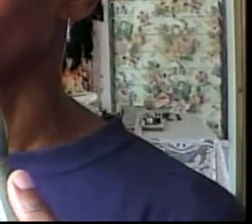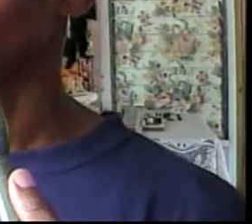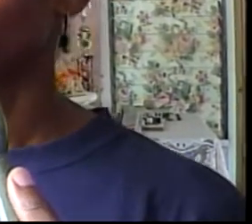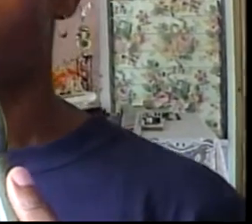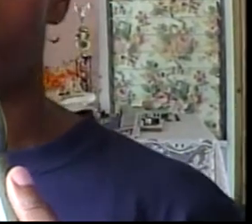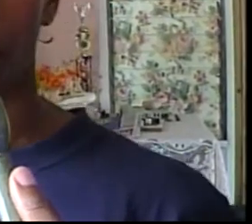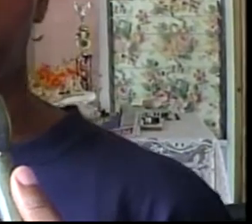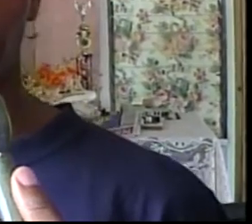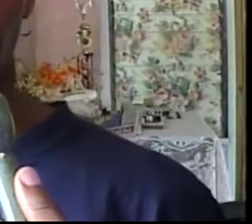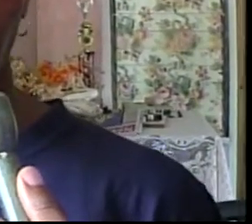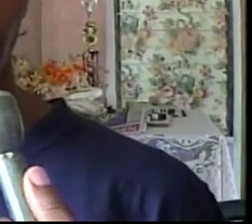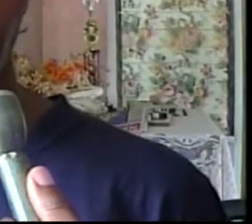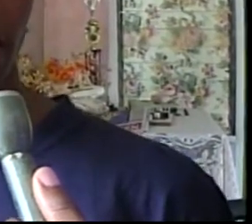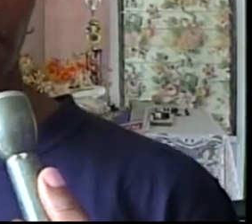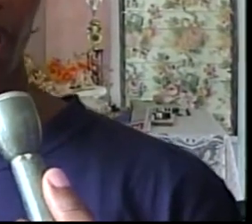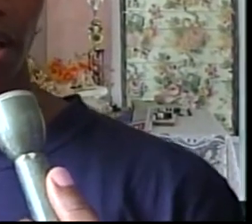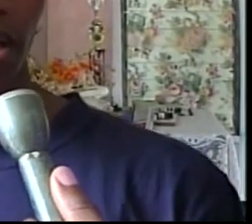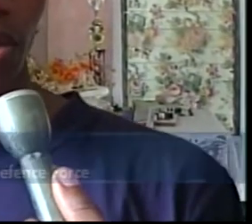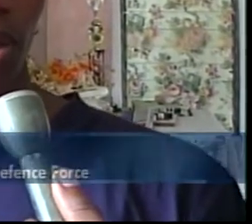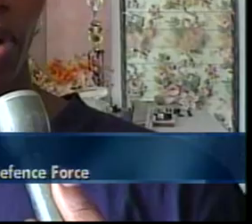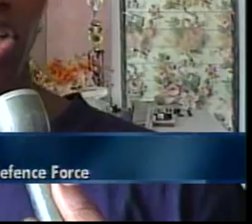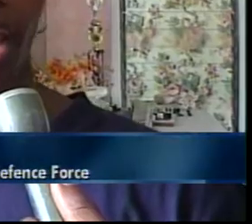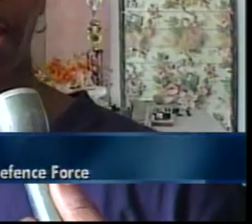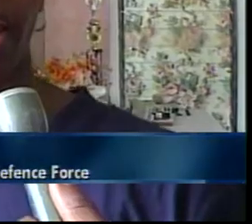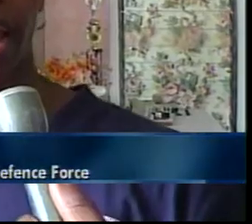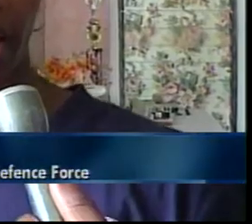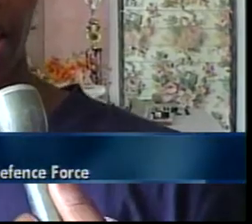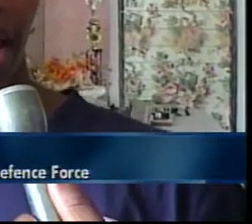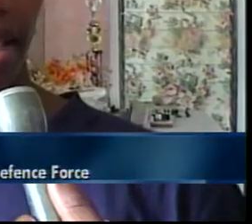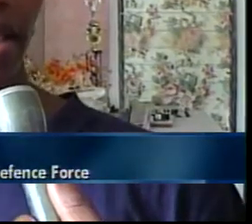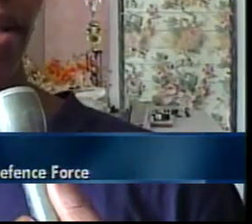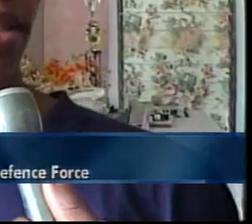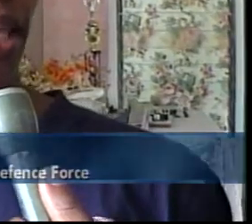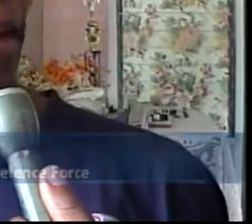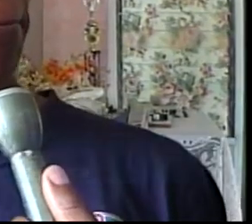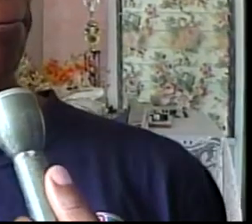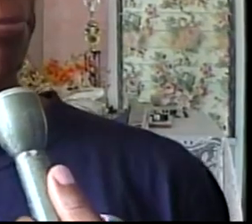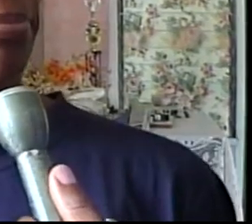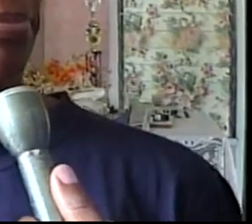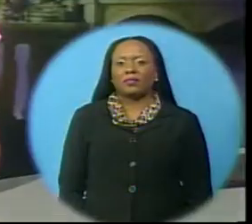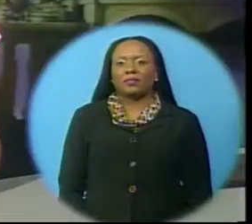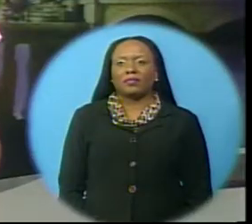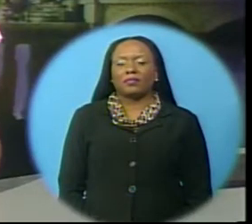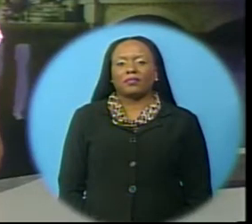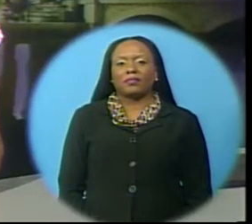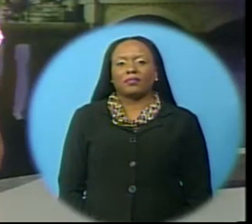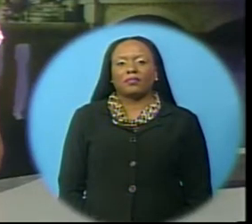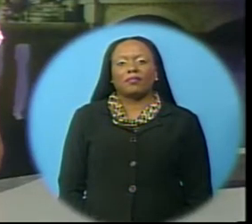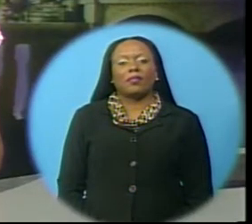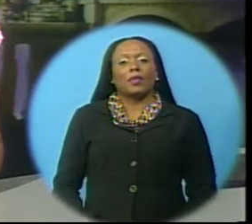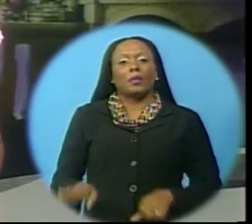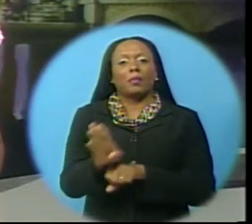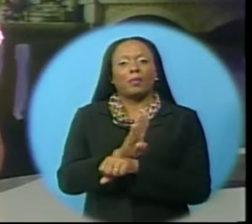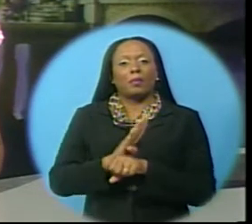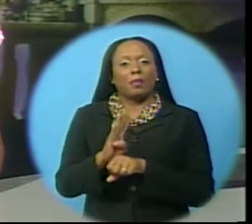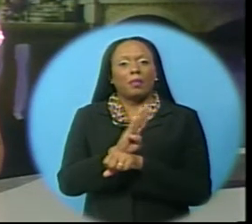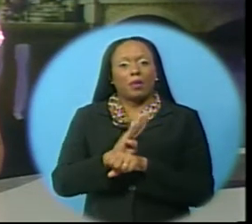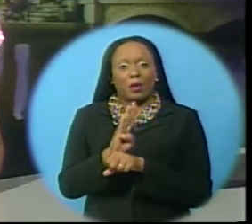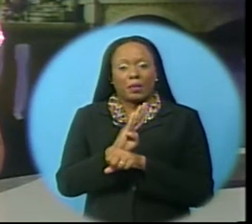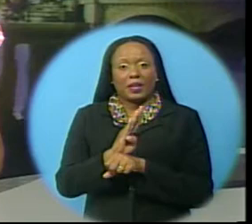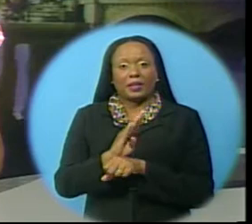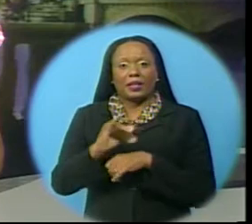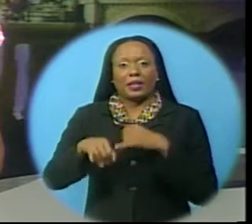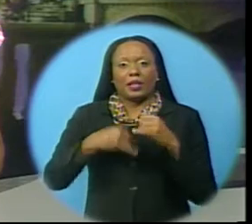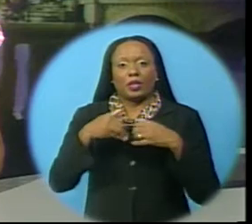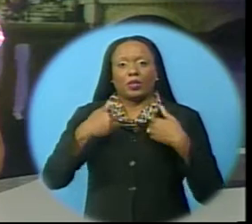and we could possibly continue the project into next year's camp. A local branch of an international